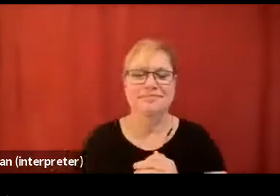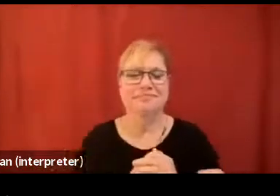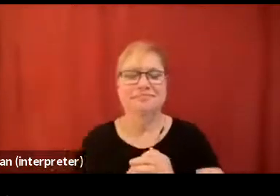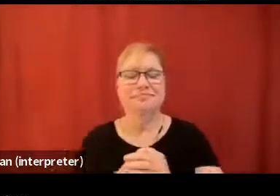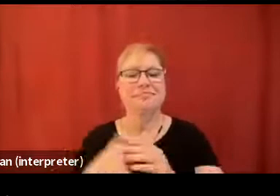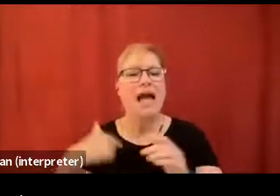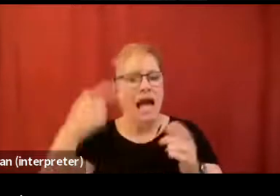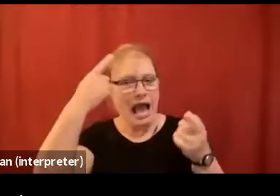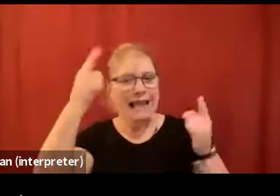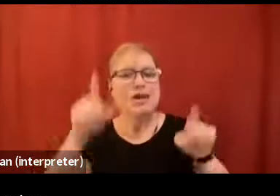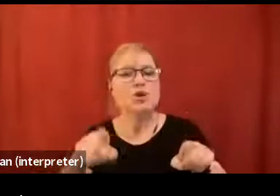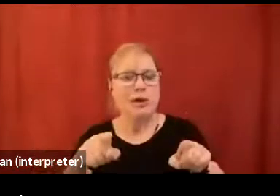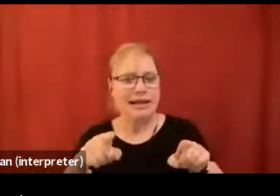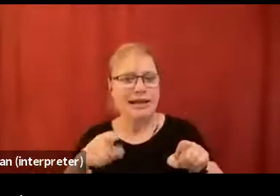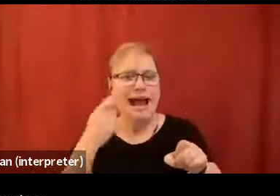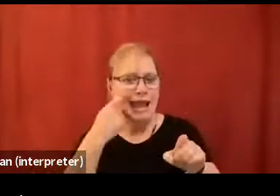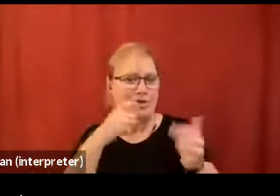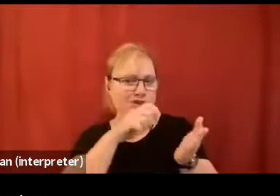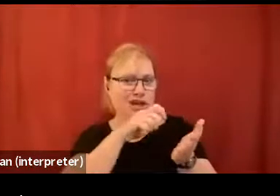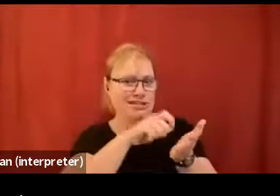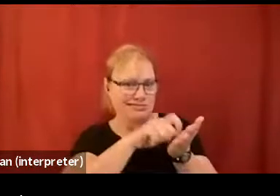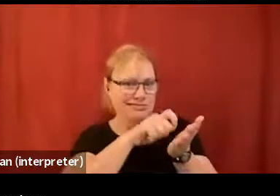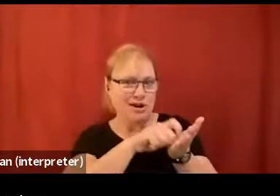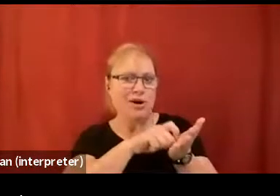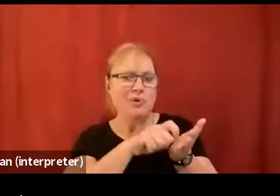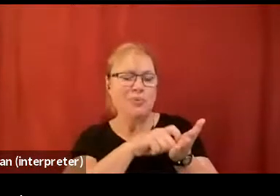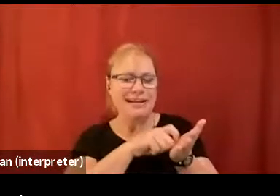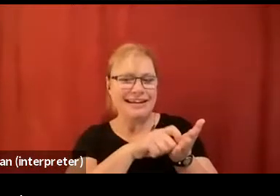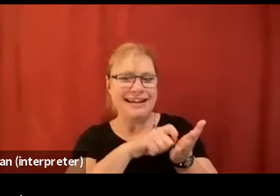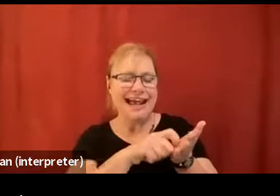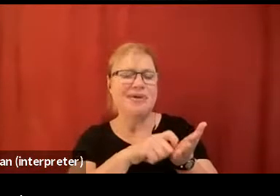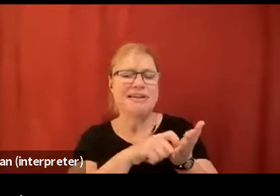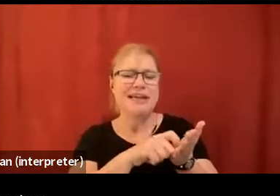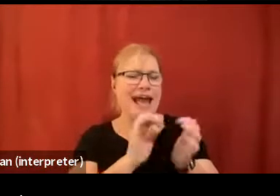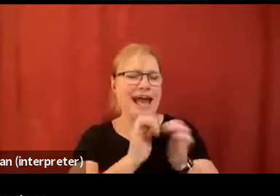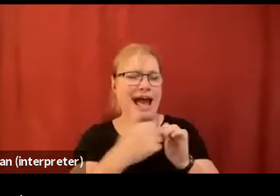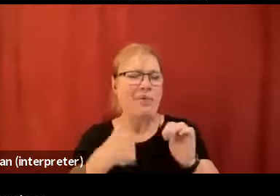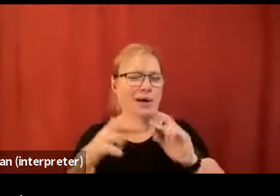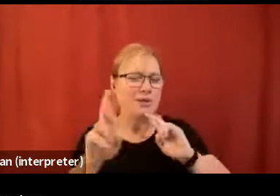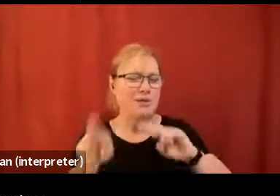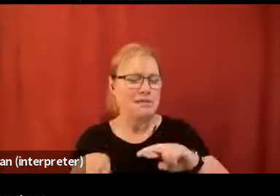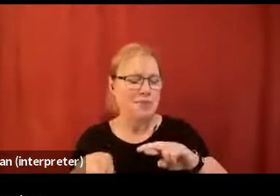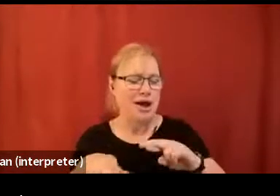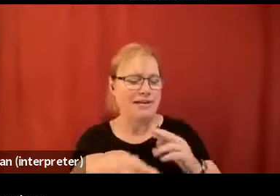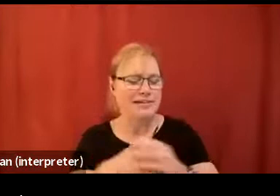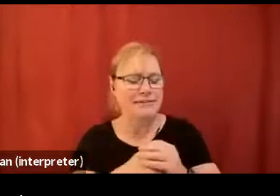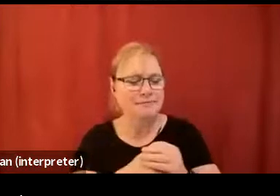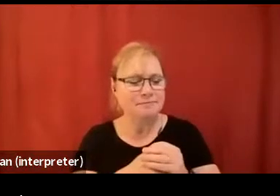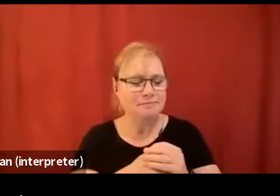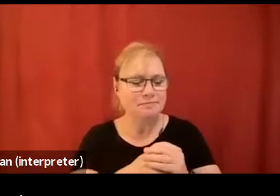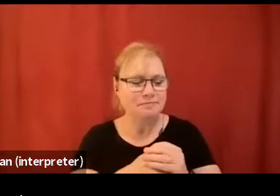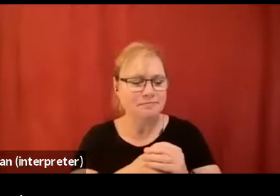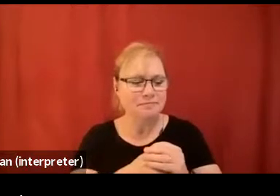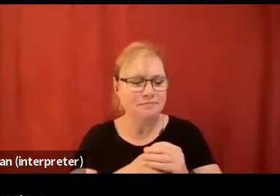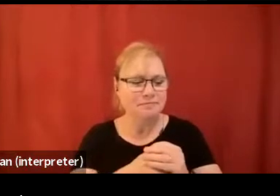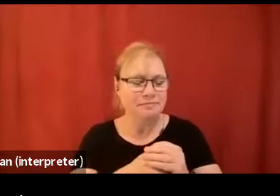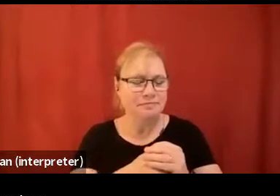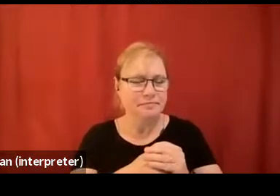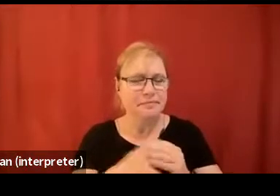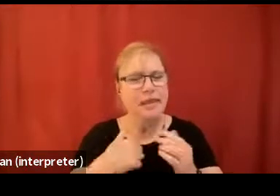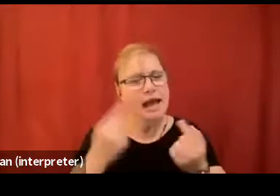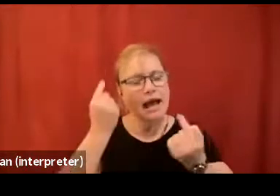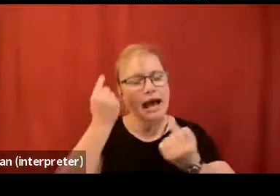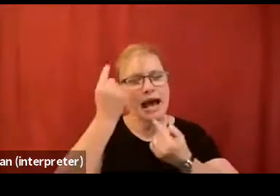and I was just jotting down when you asked the question, well, how I would respond. And I think